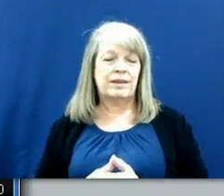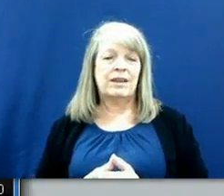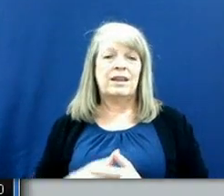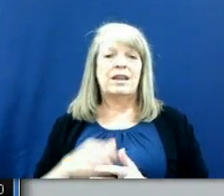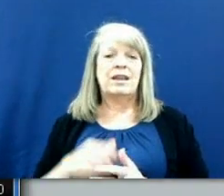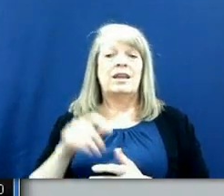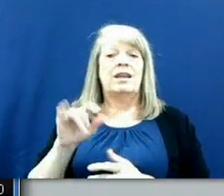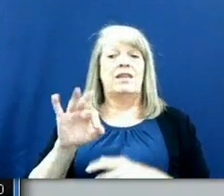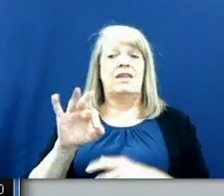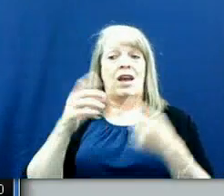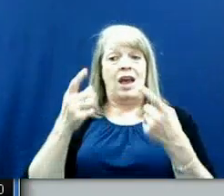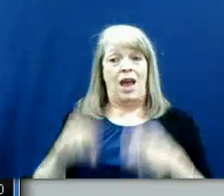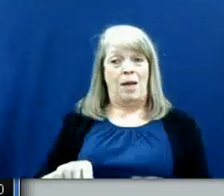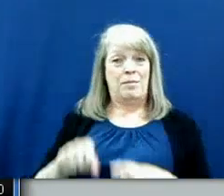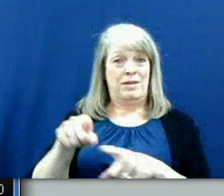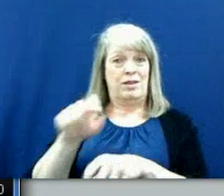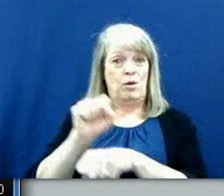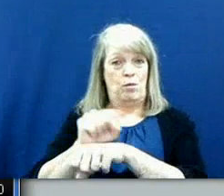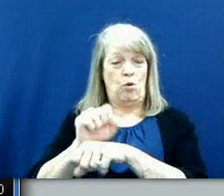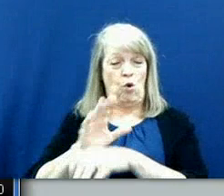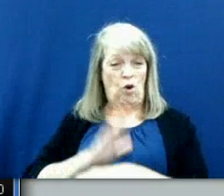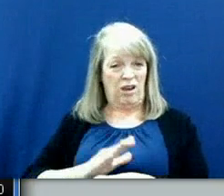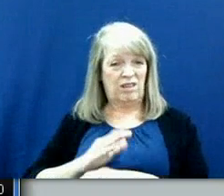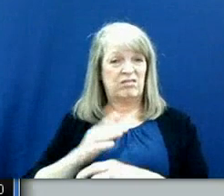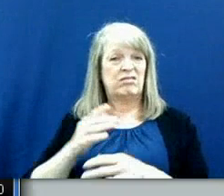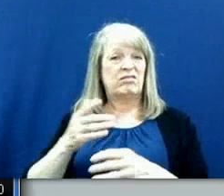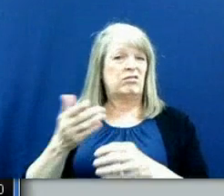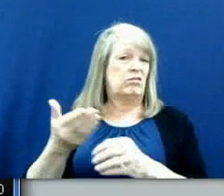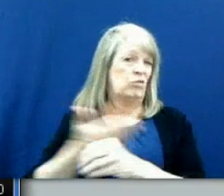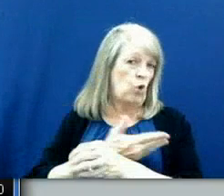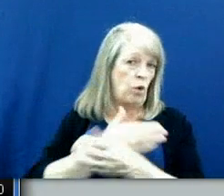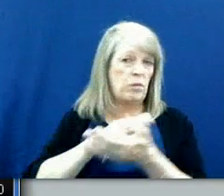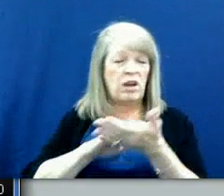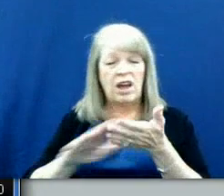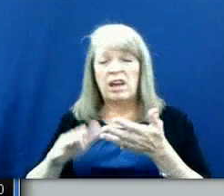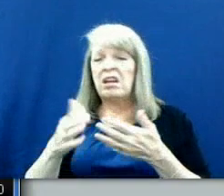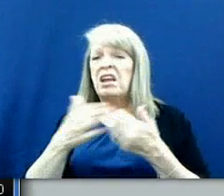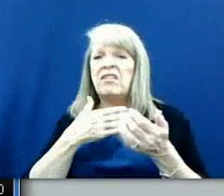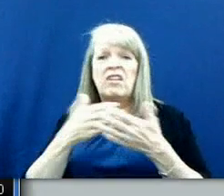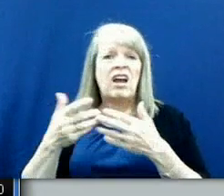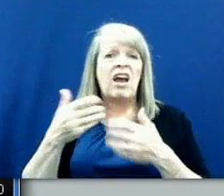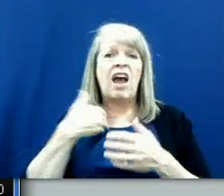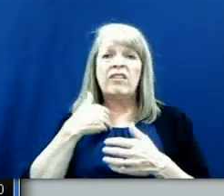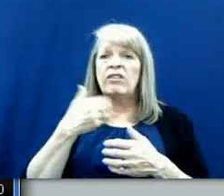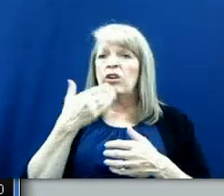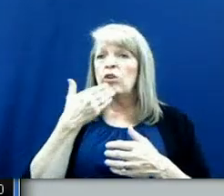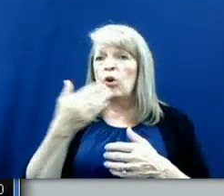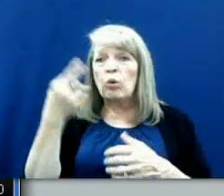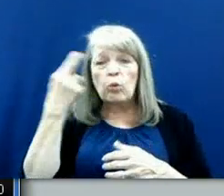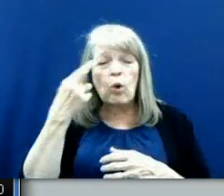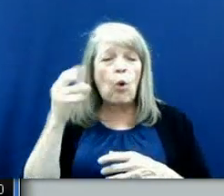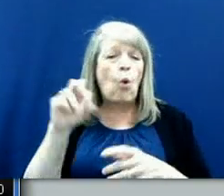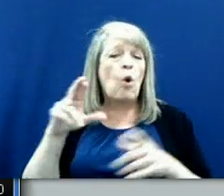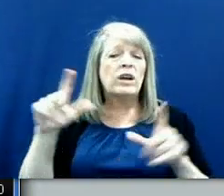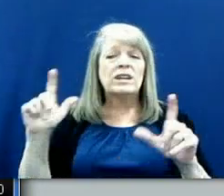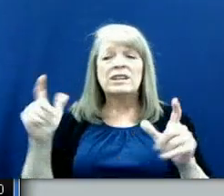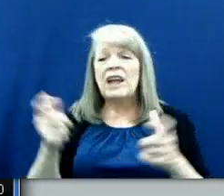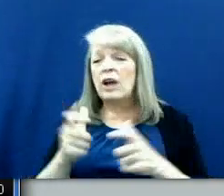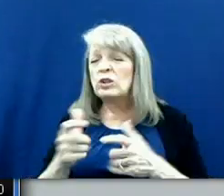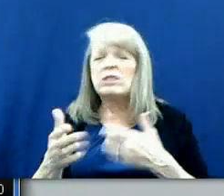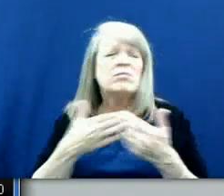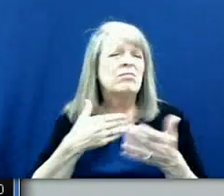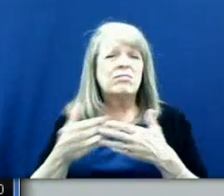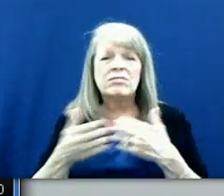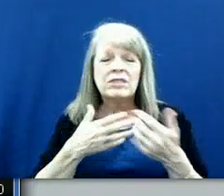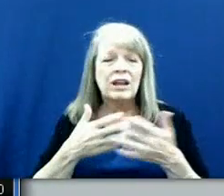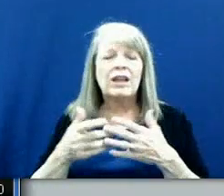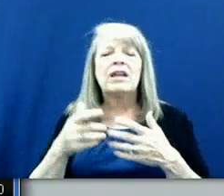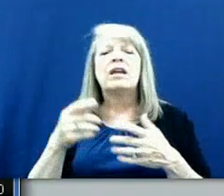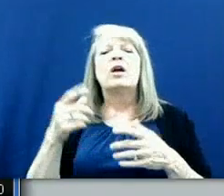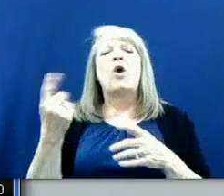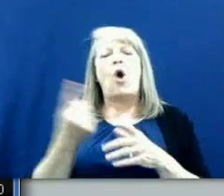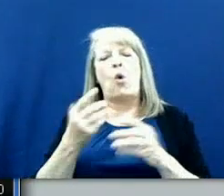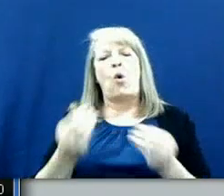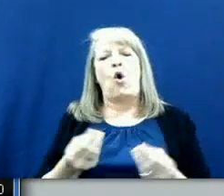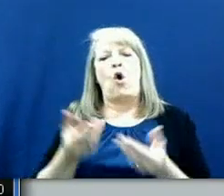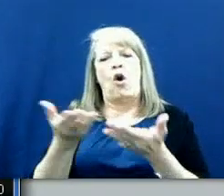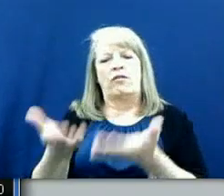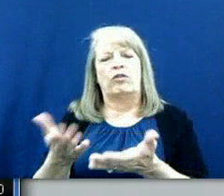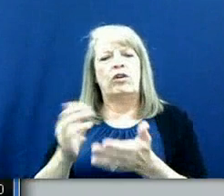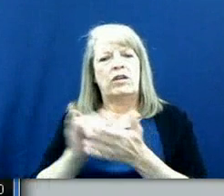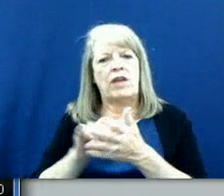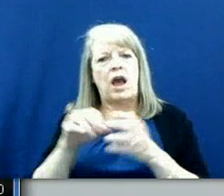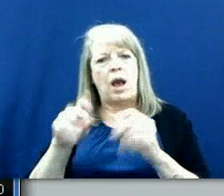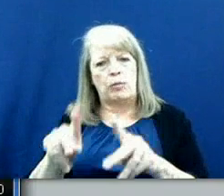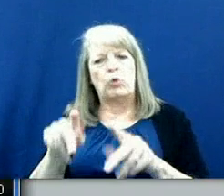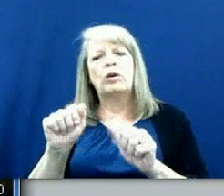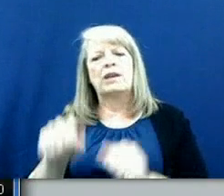If an employee is terminated due to cause or downsizing or whatever reason, they are always offered the opportunity to return